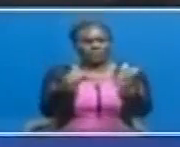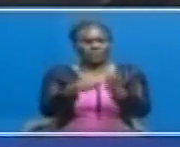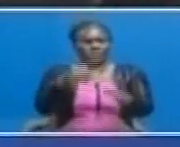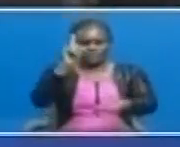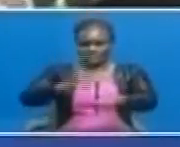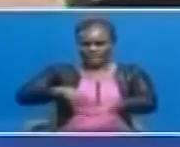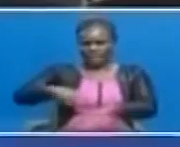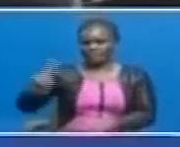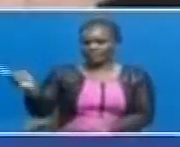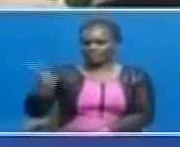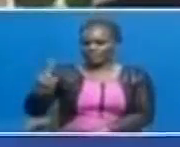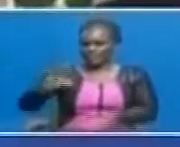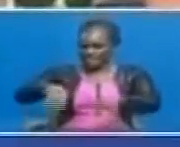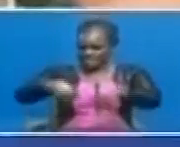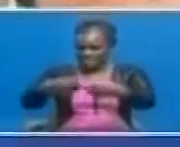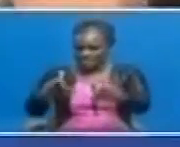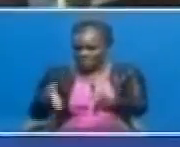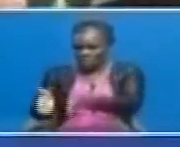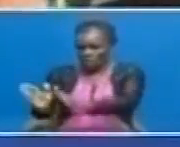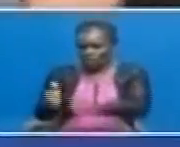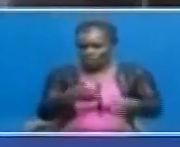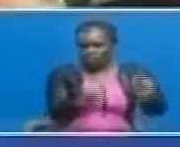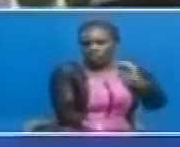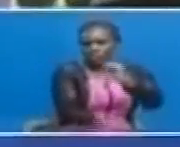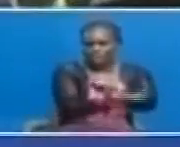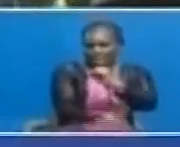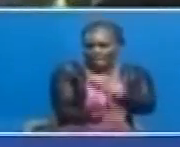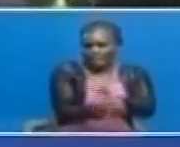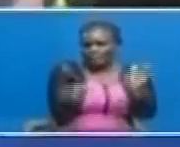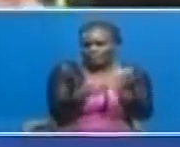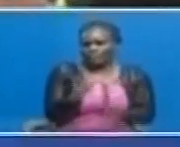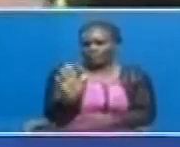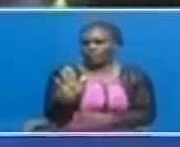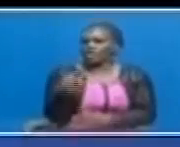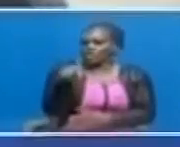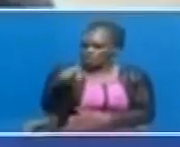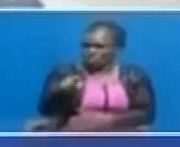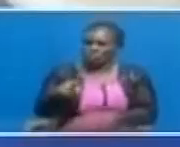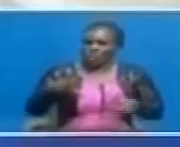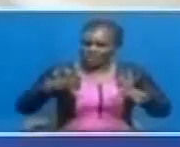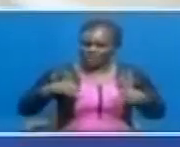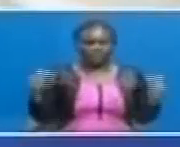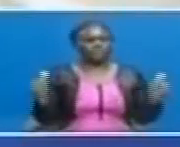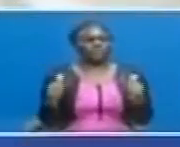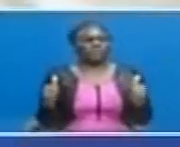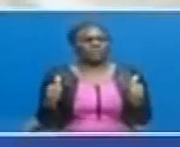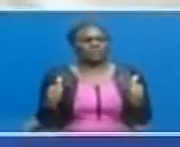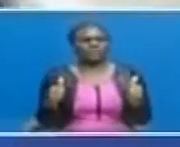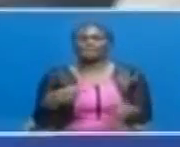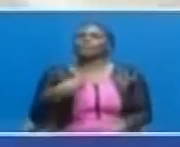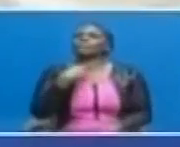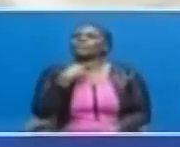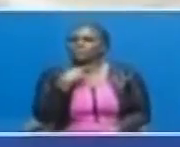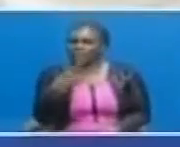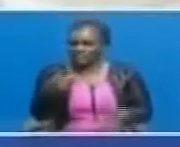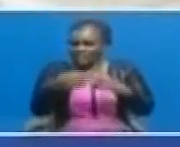explain the problems of your people, you should be very grateful. The collapse of the industries haikuanza na huu,